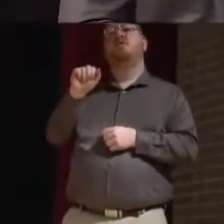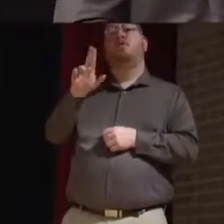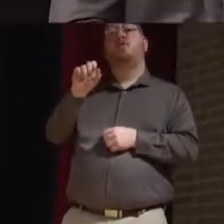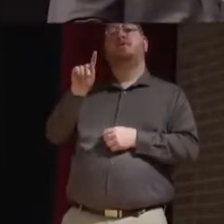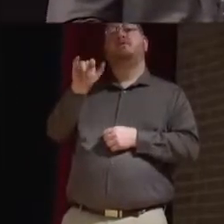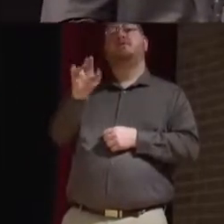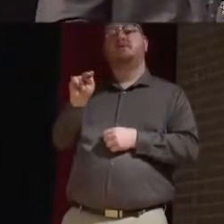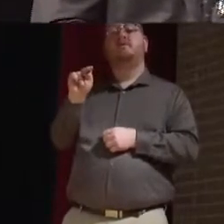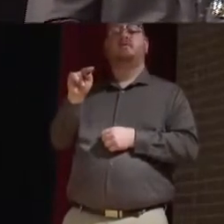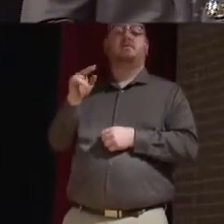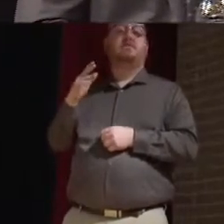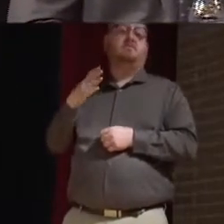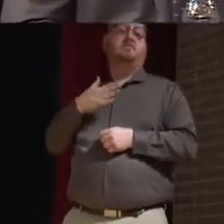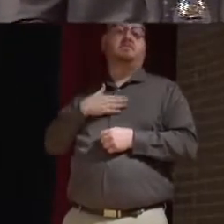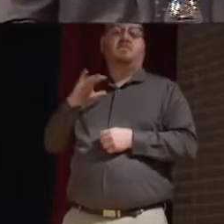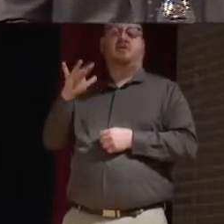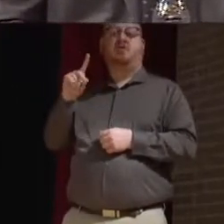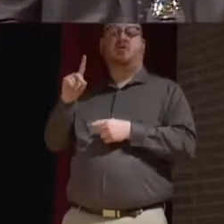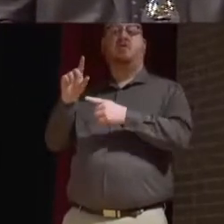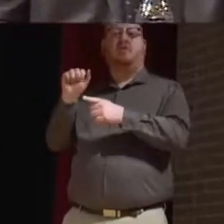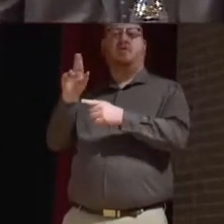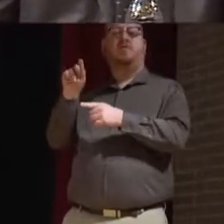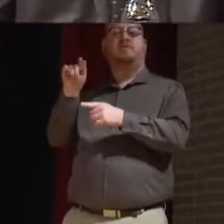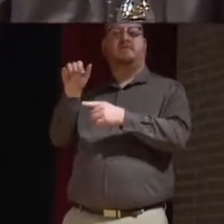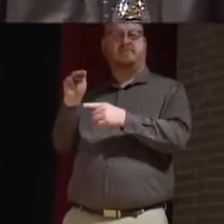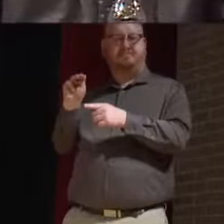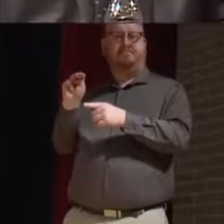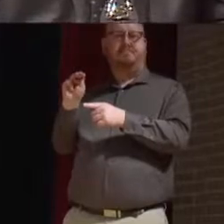of an autistic child.